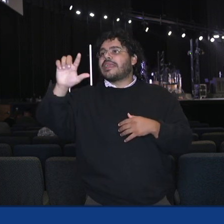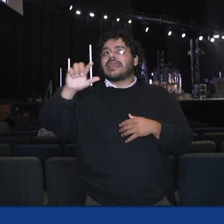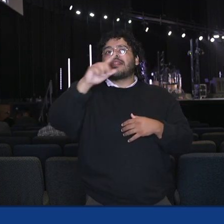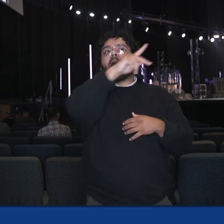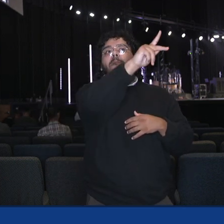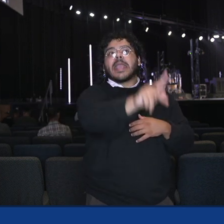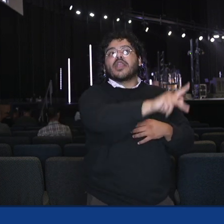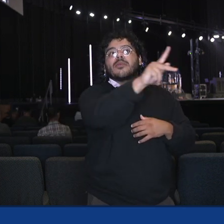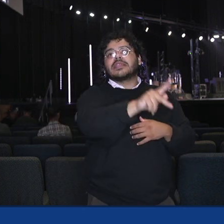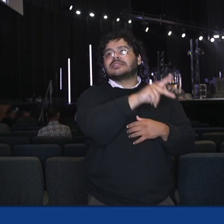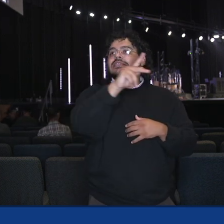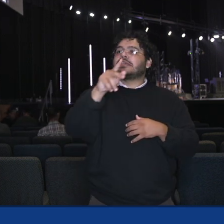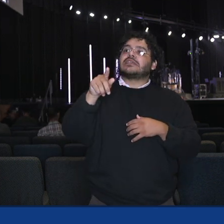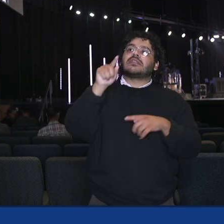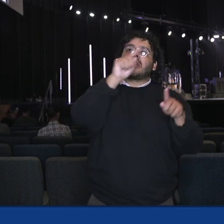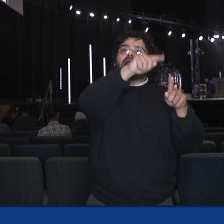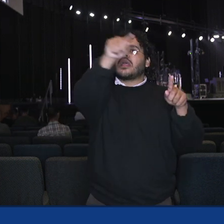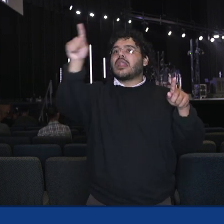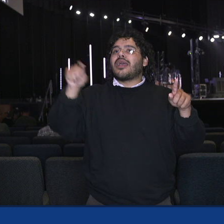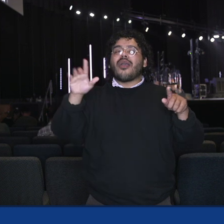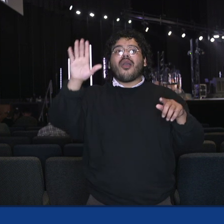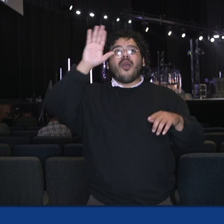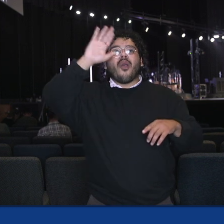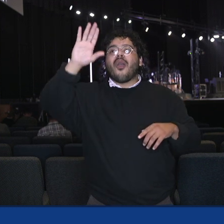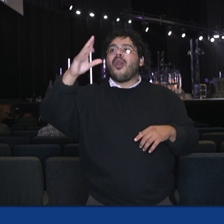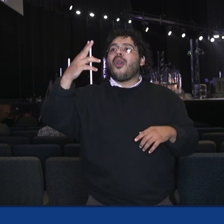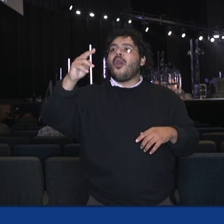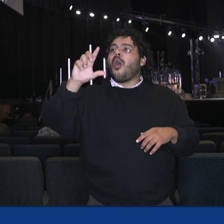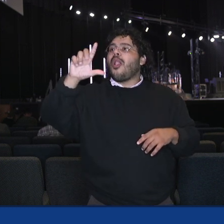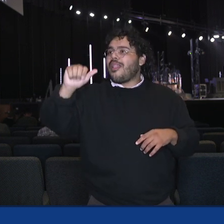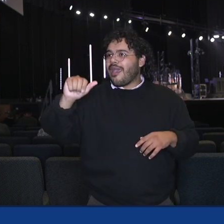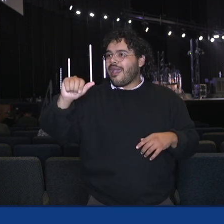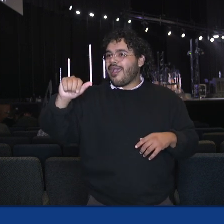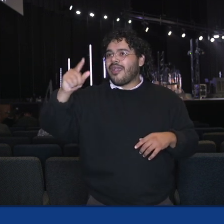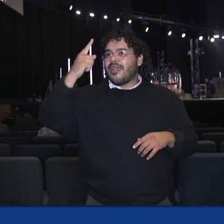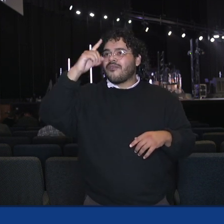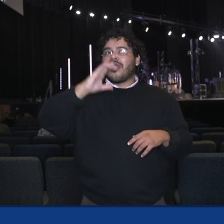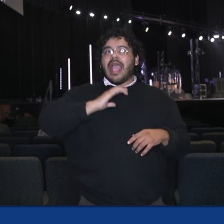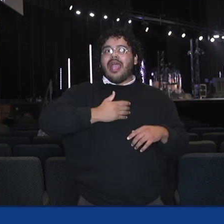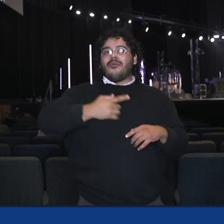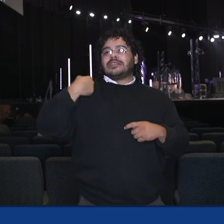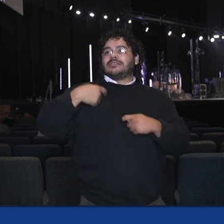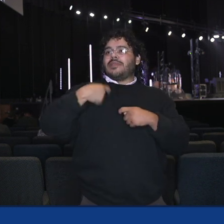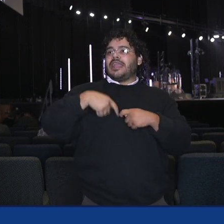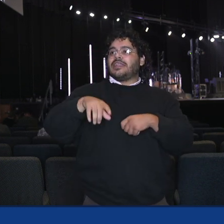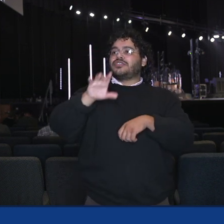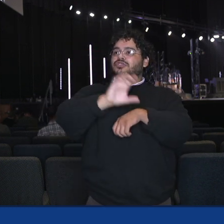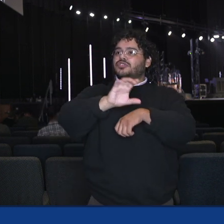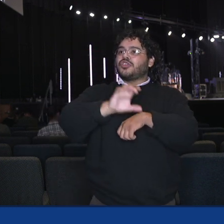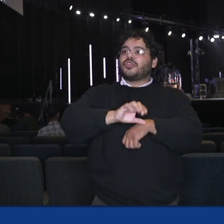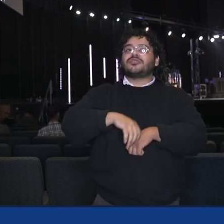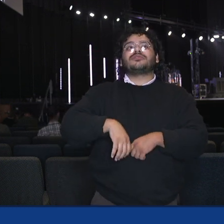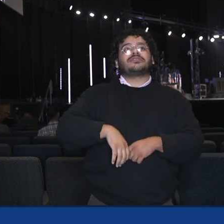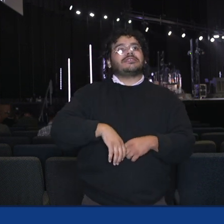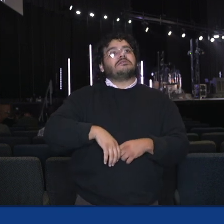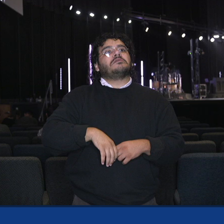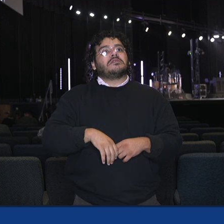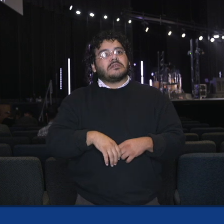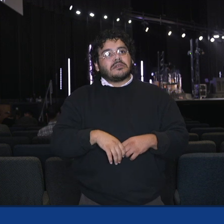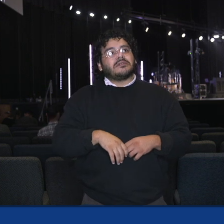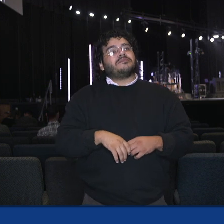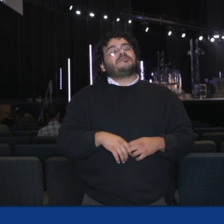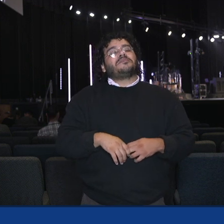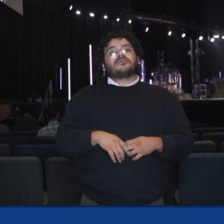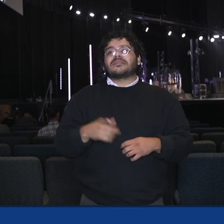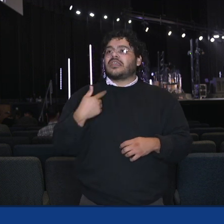Grandview. Hola, buenos dias to our Vineyard Columbus, to Pastor Irene and Pastor Daniel. We are all around